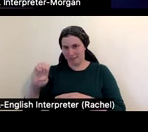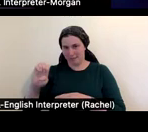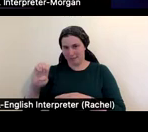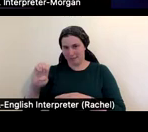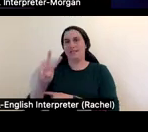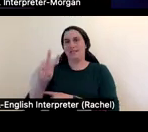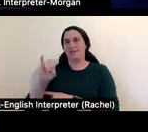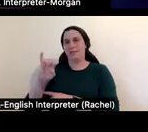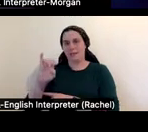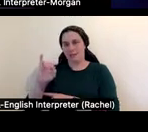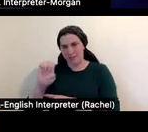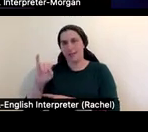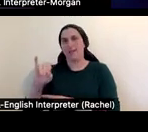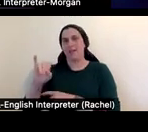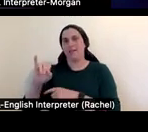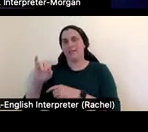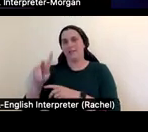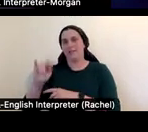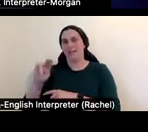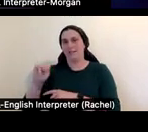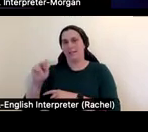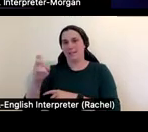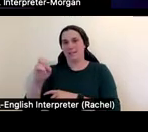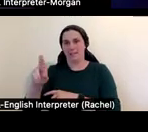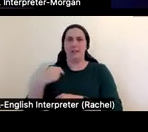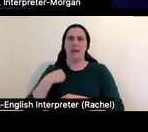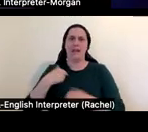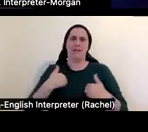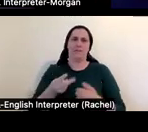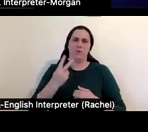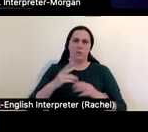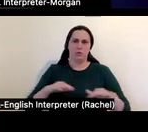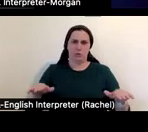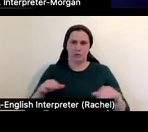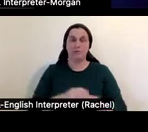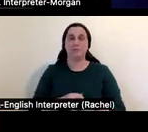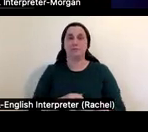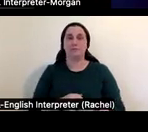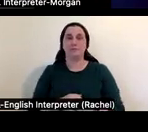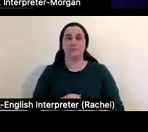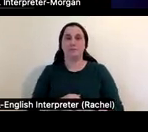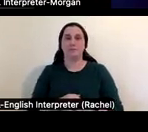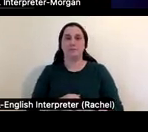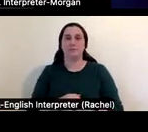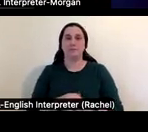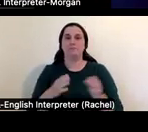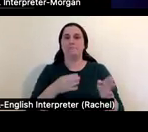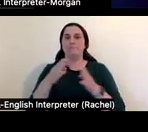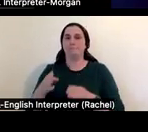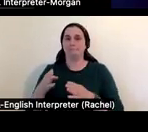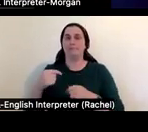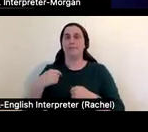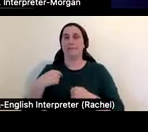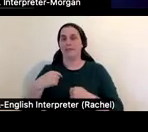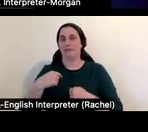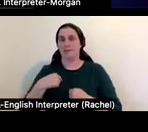Ich heiße Karina. Ich habe 2 Kinder. Ja. Ich wohne in San Diego. Mir geht es gut. Okay. So